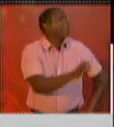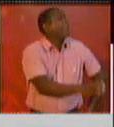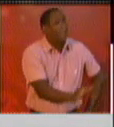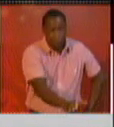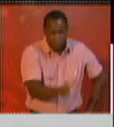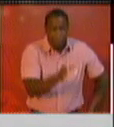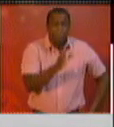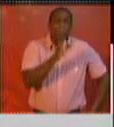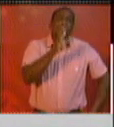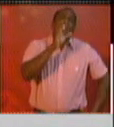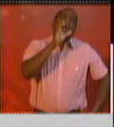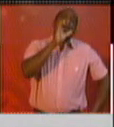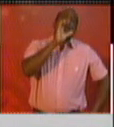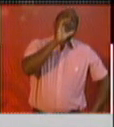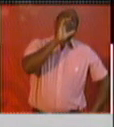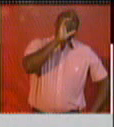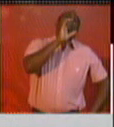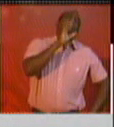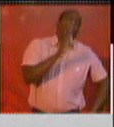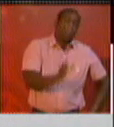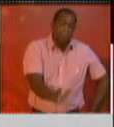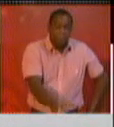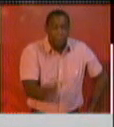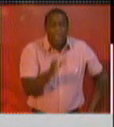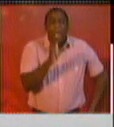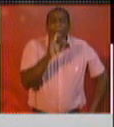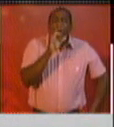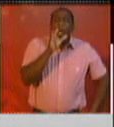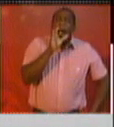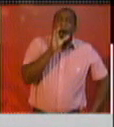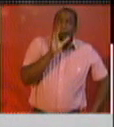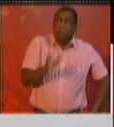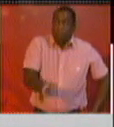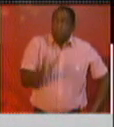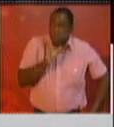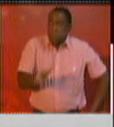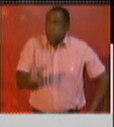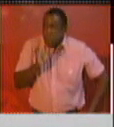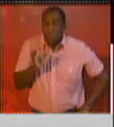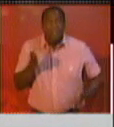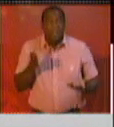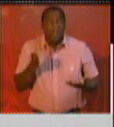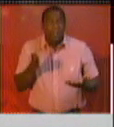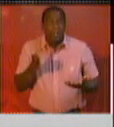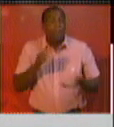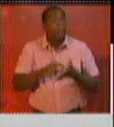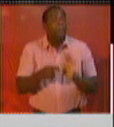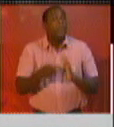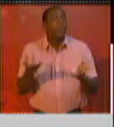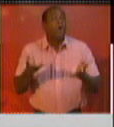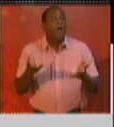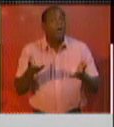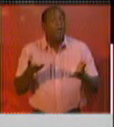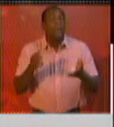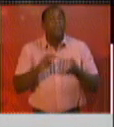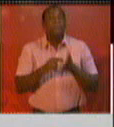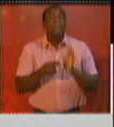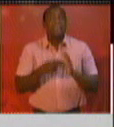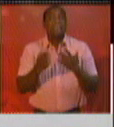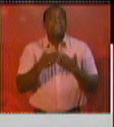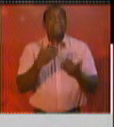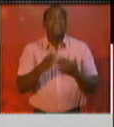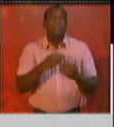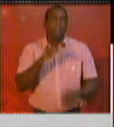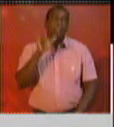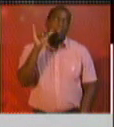of alcohol consistently reveals that there is a high associated risk for alcohol intoxication,